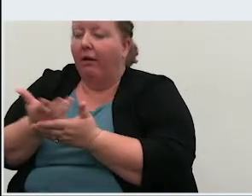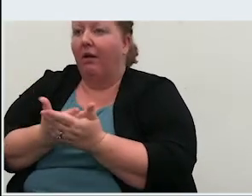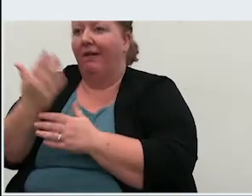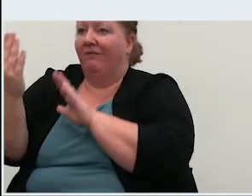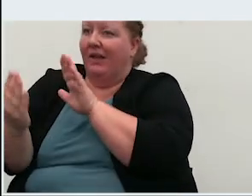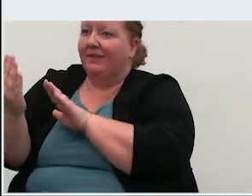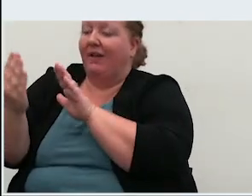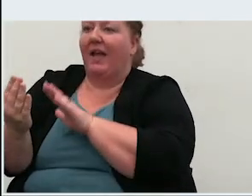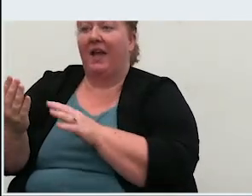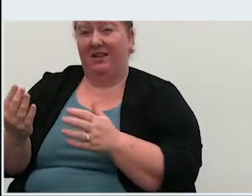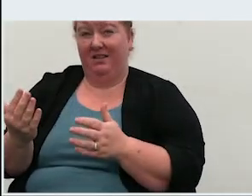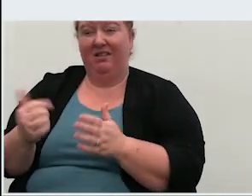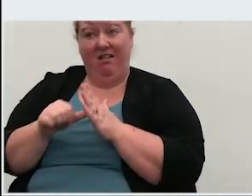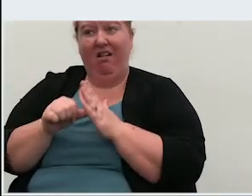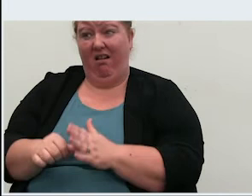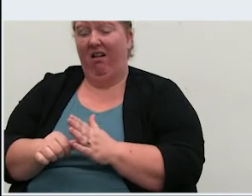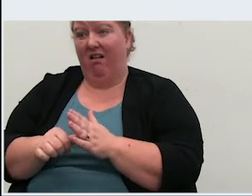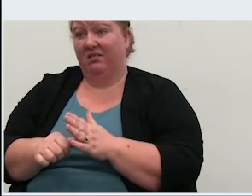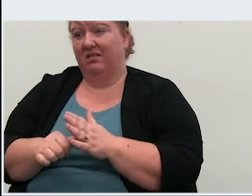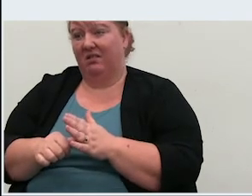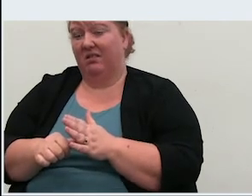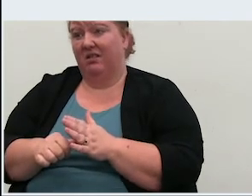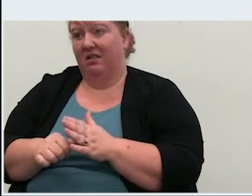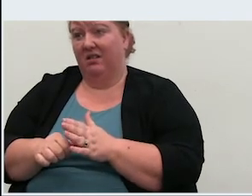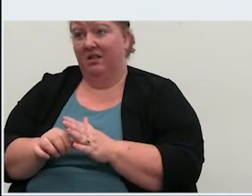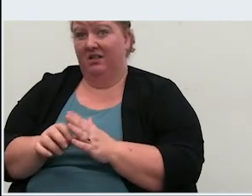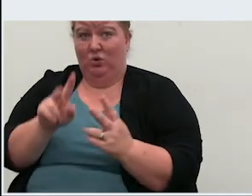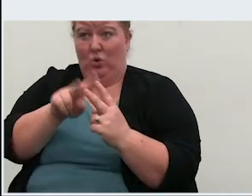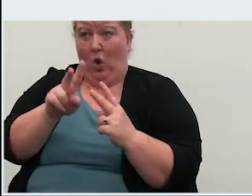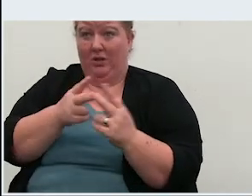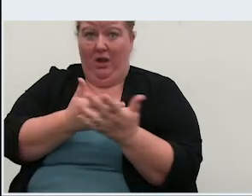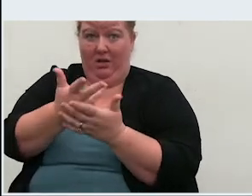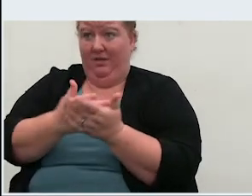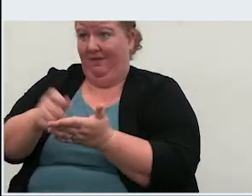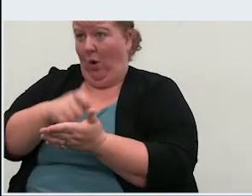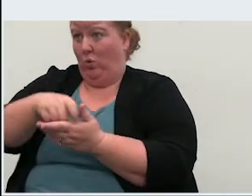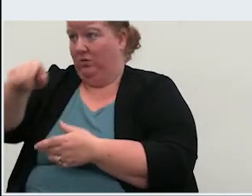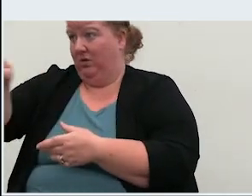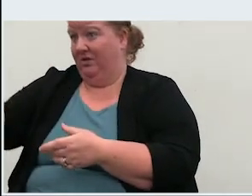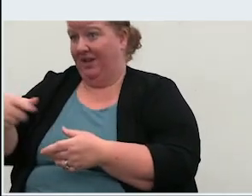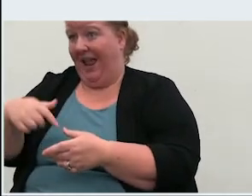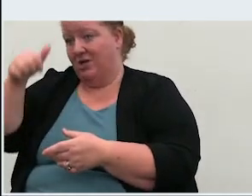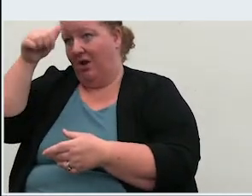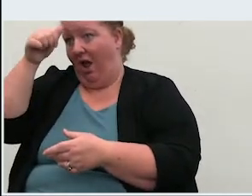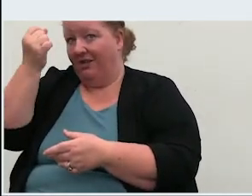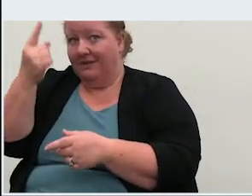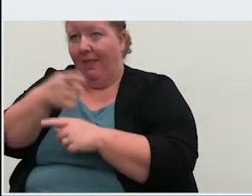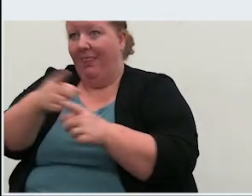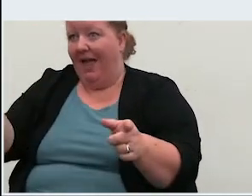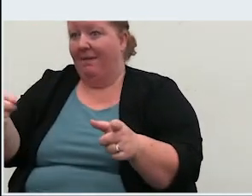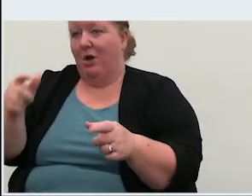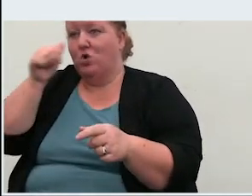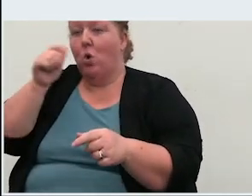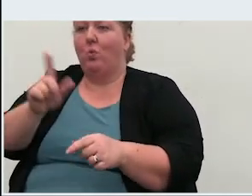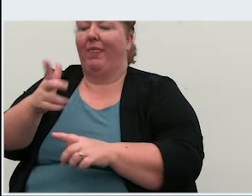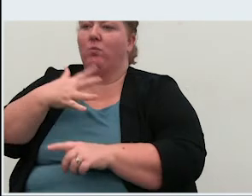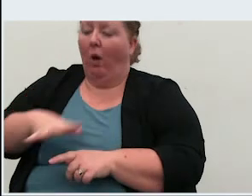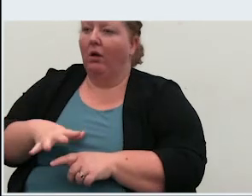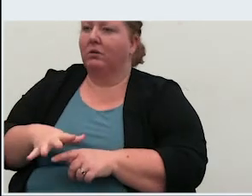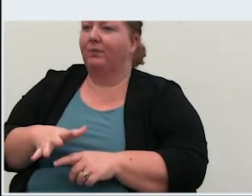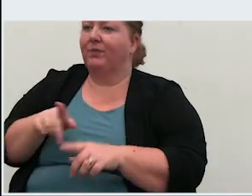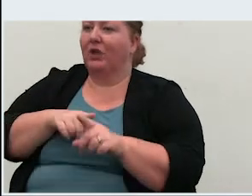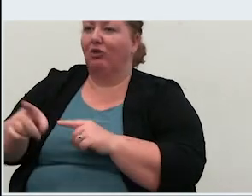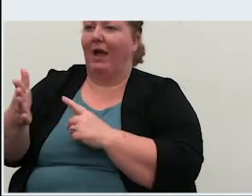face to face, it's really quite hard to have contact with voters and know what makes them tick and try and get them